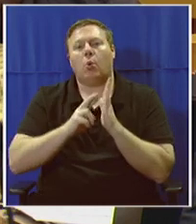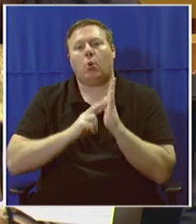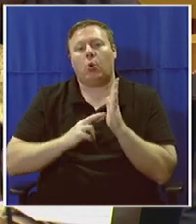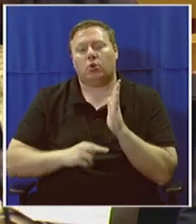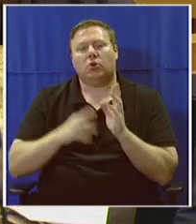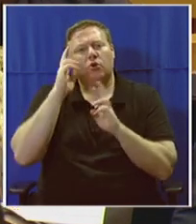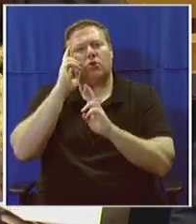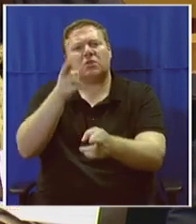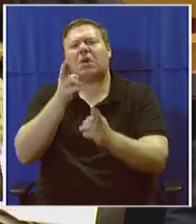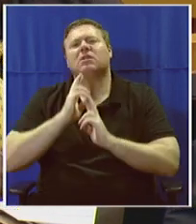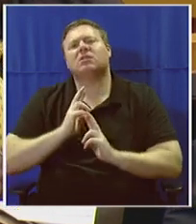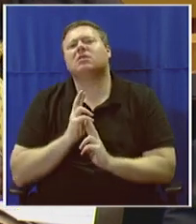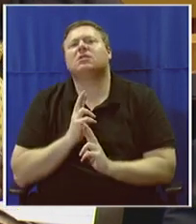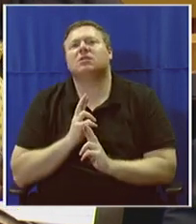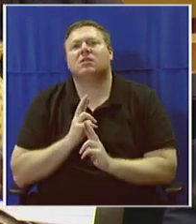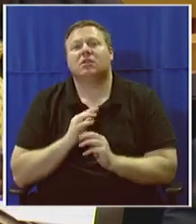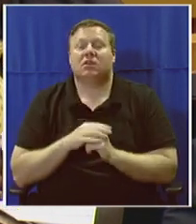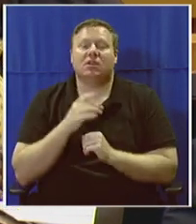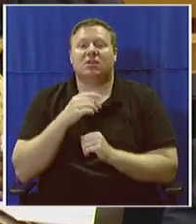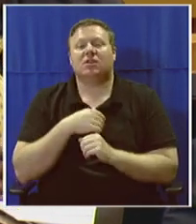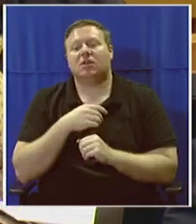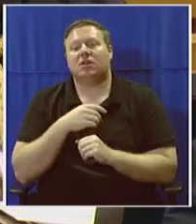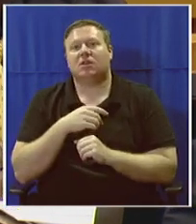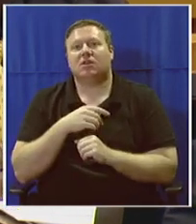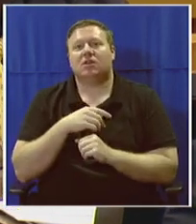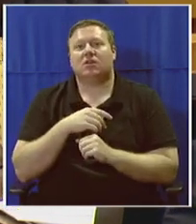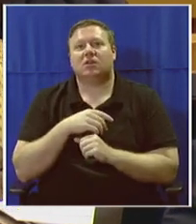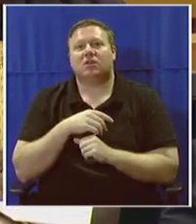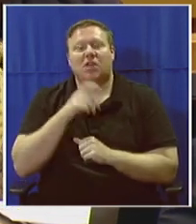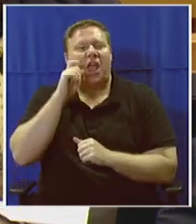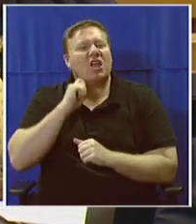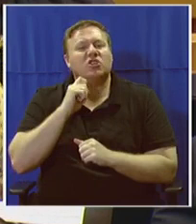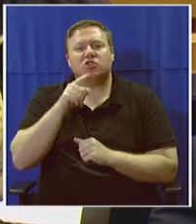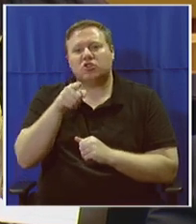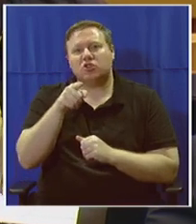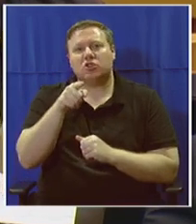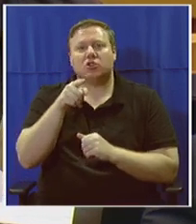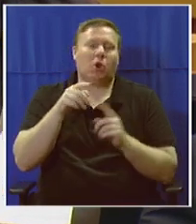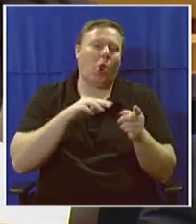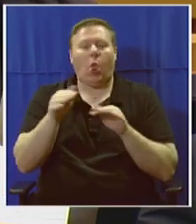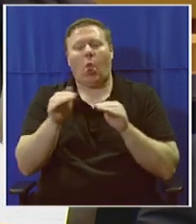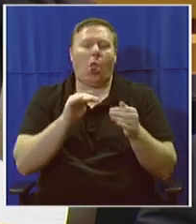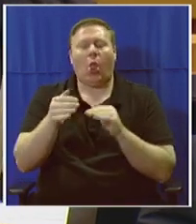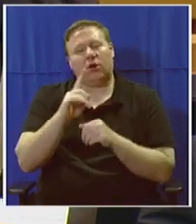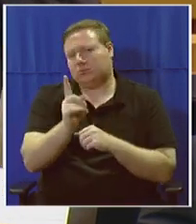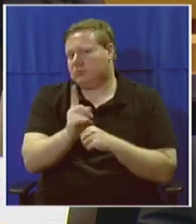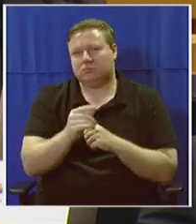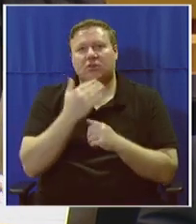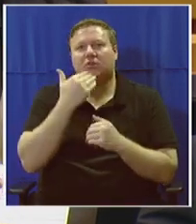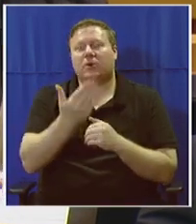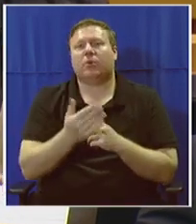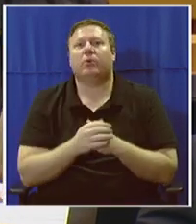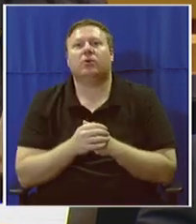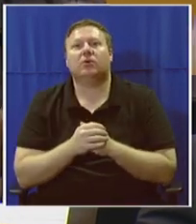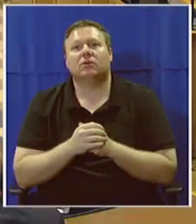other in this House. We don't call each other according to our ages. I thank you.